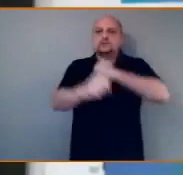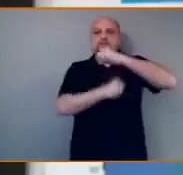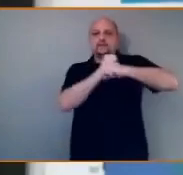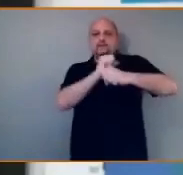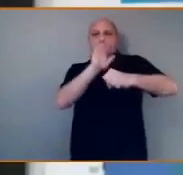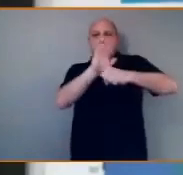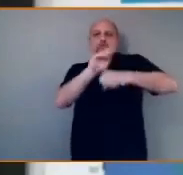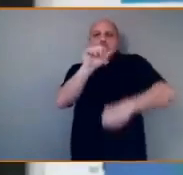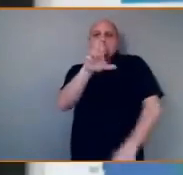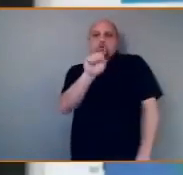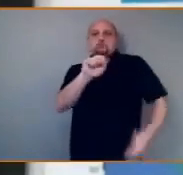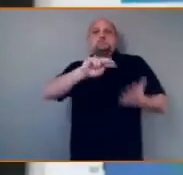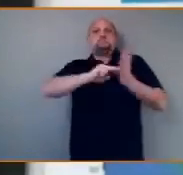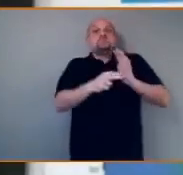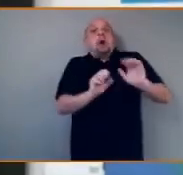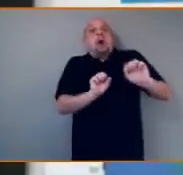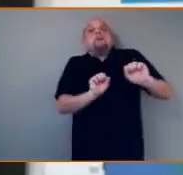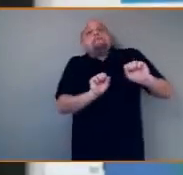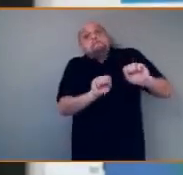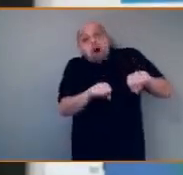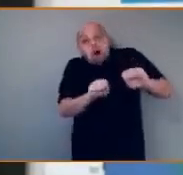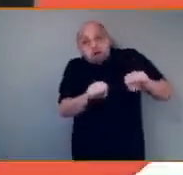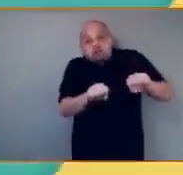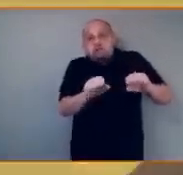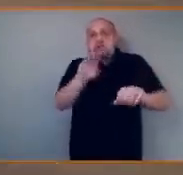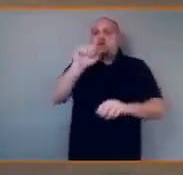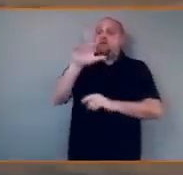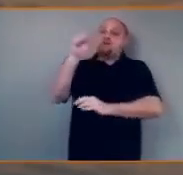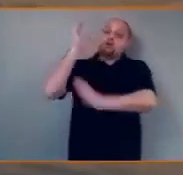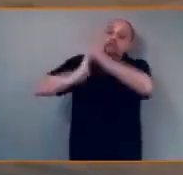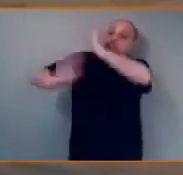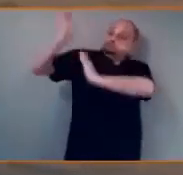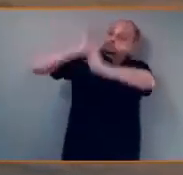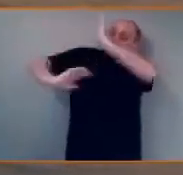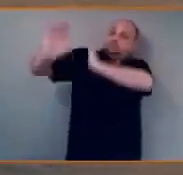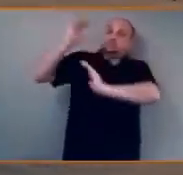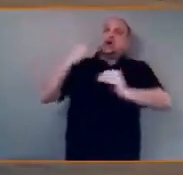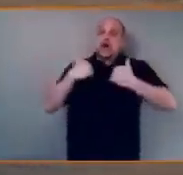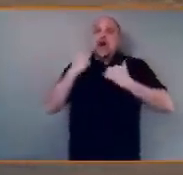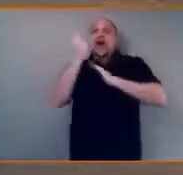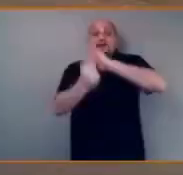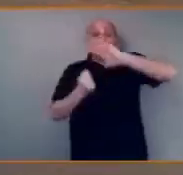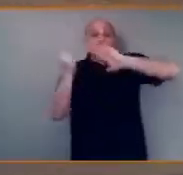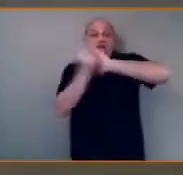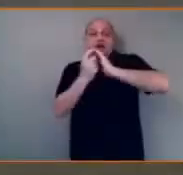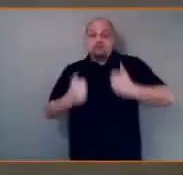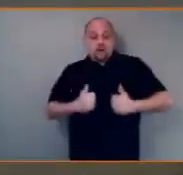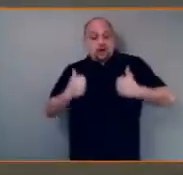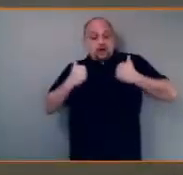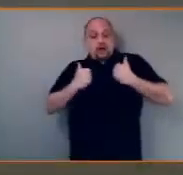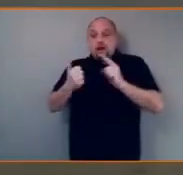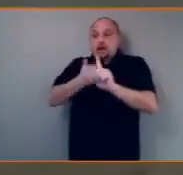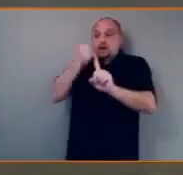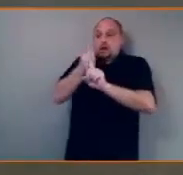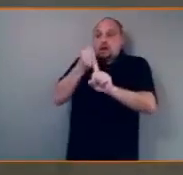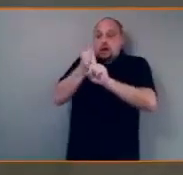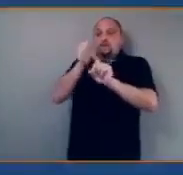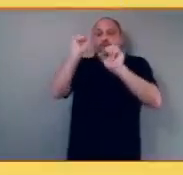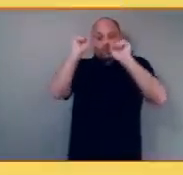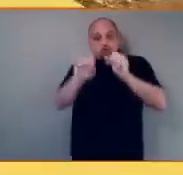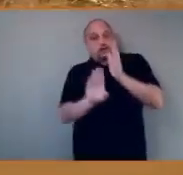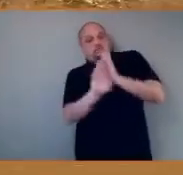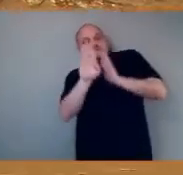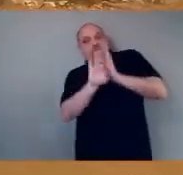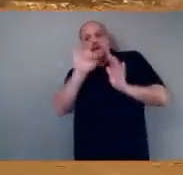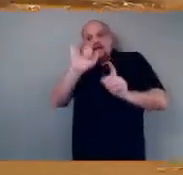So it's possible that in Mars's past, there was a time where life could have evolved in that particular